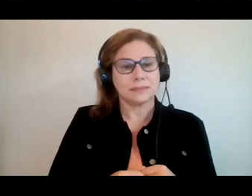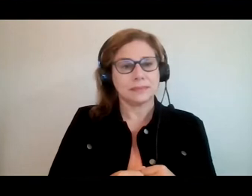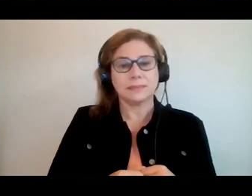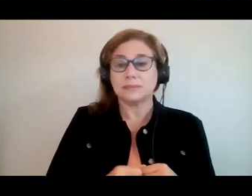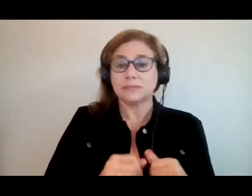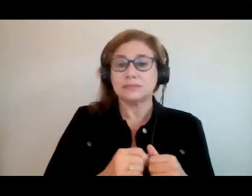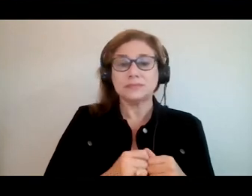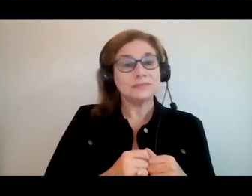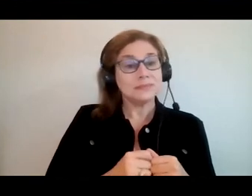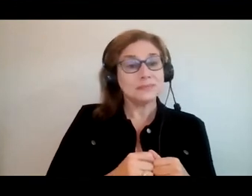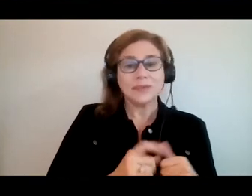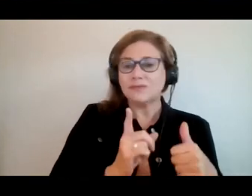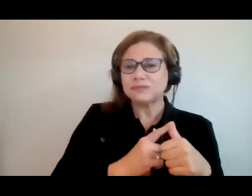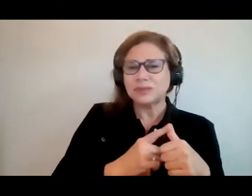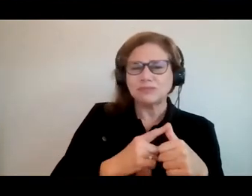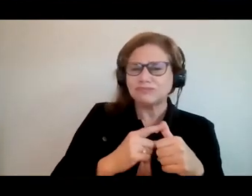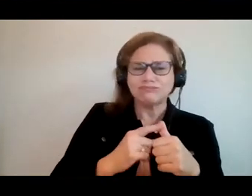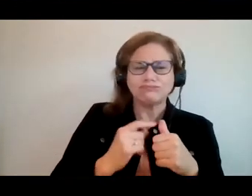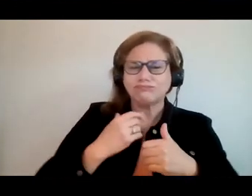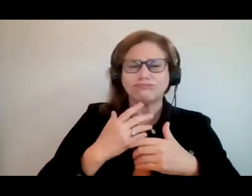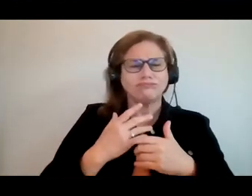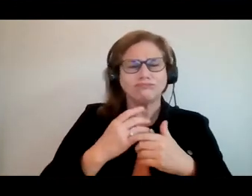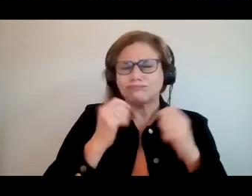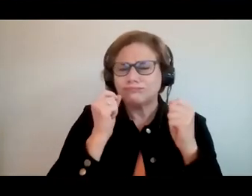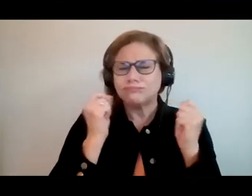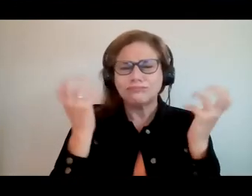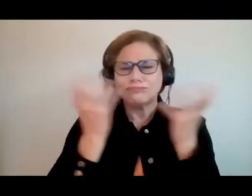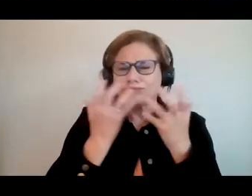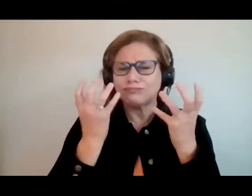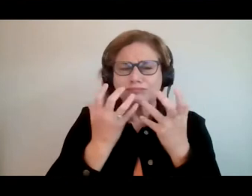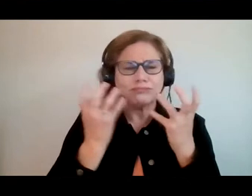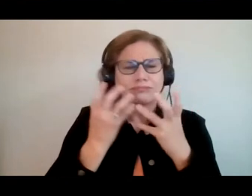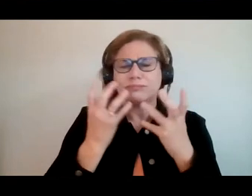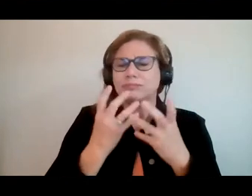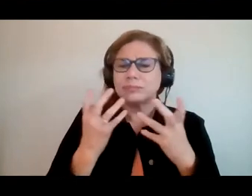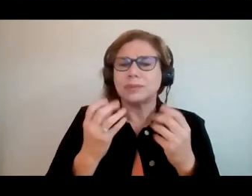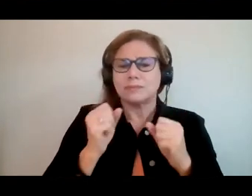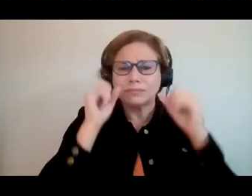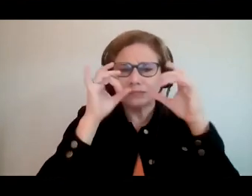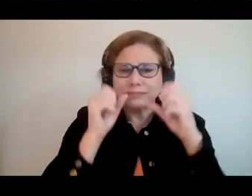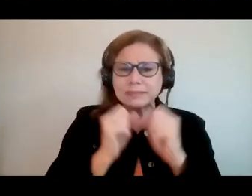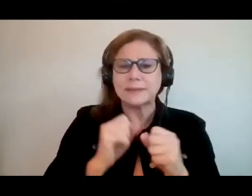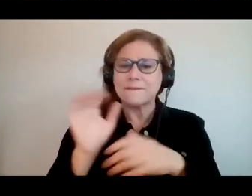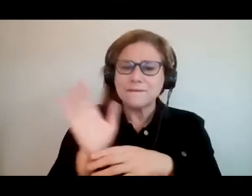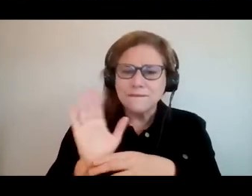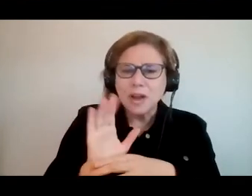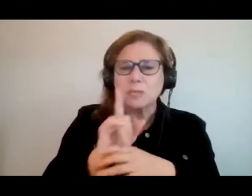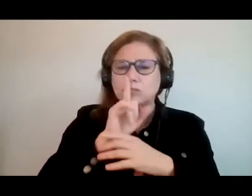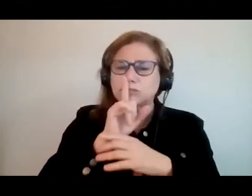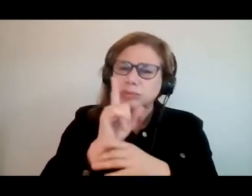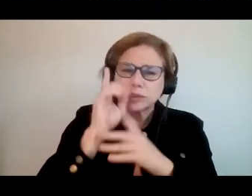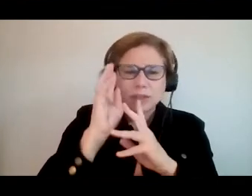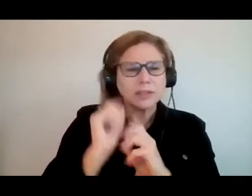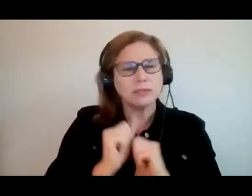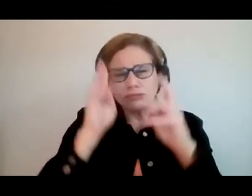First of all, just, you know, incredible film, so creative, and just so